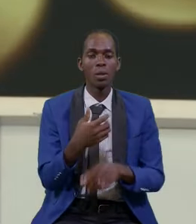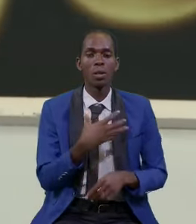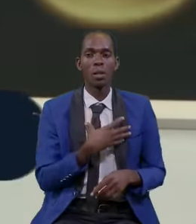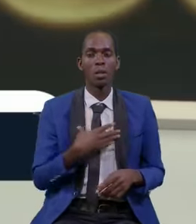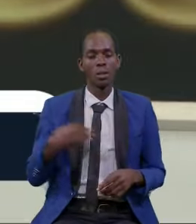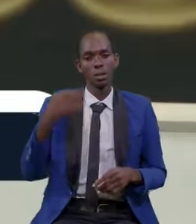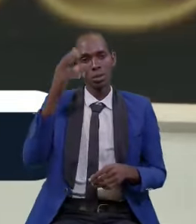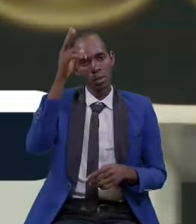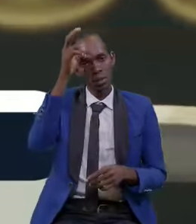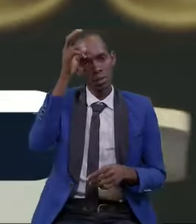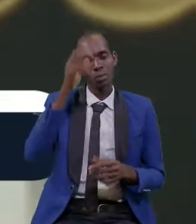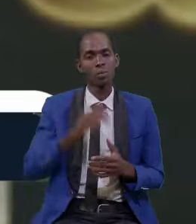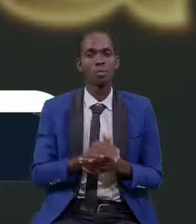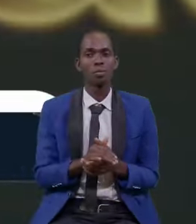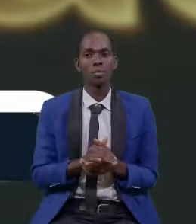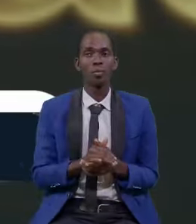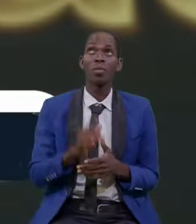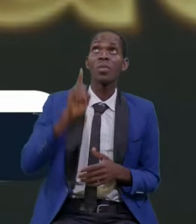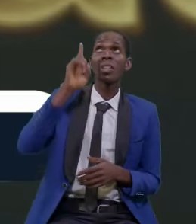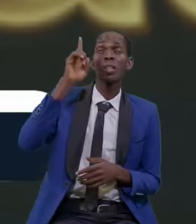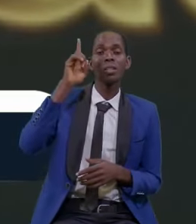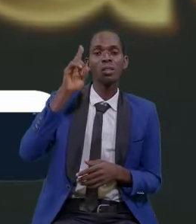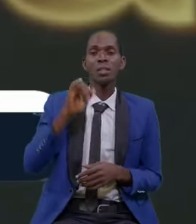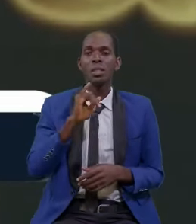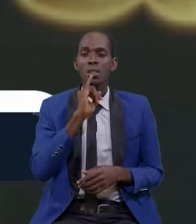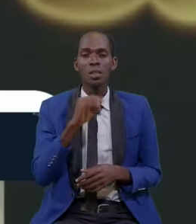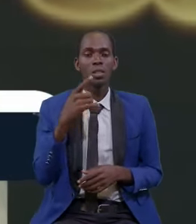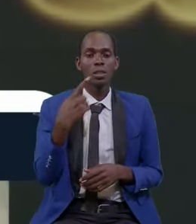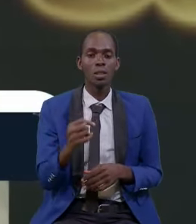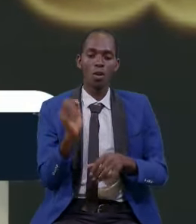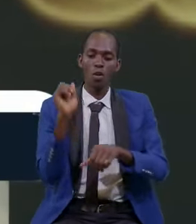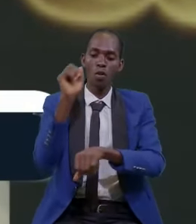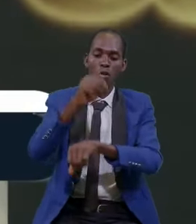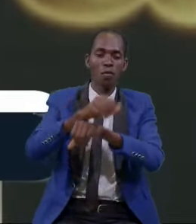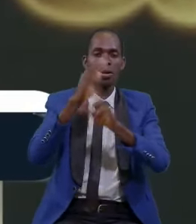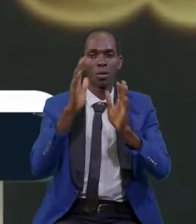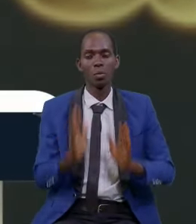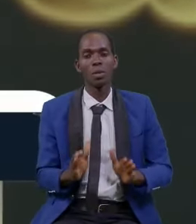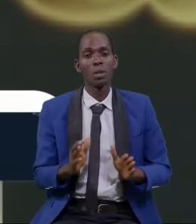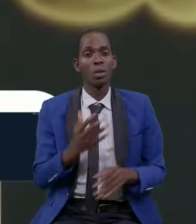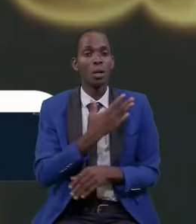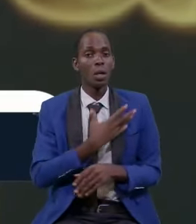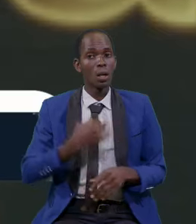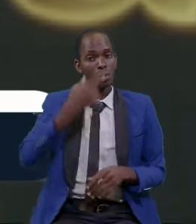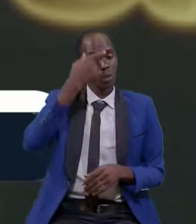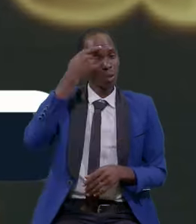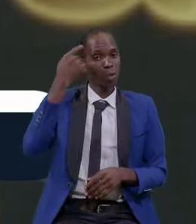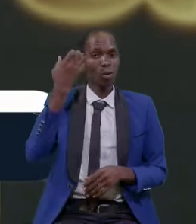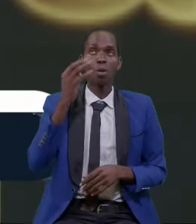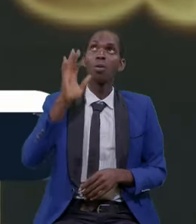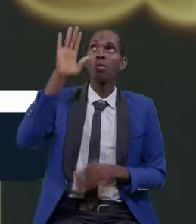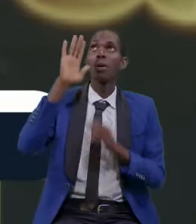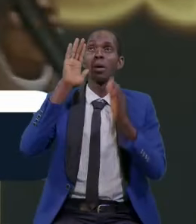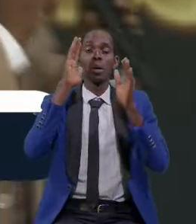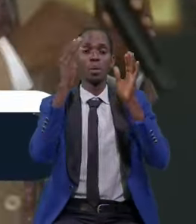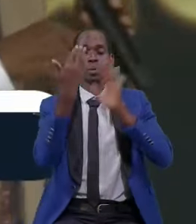Satan. He is the overcomer. And because of his presence in our